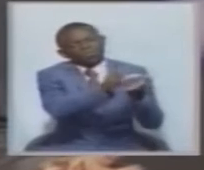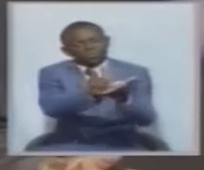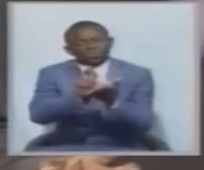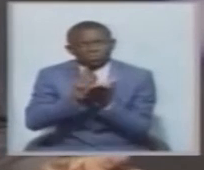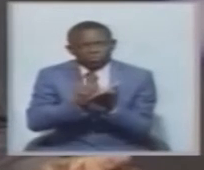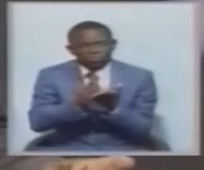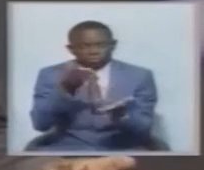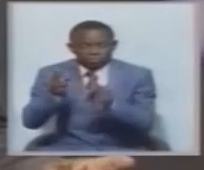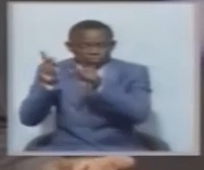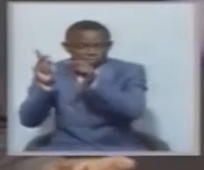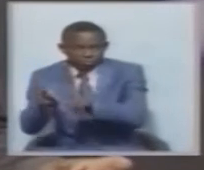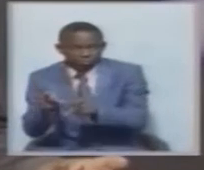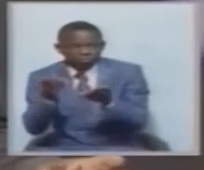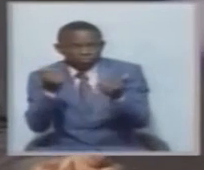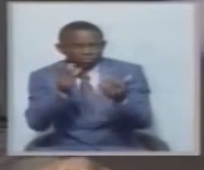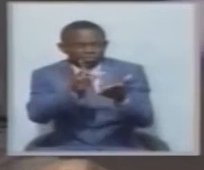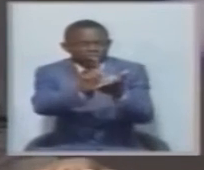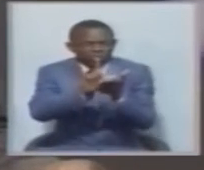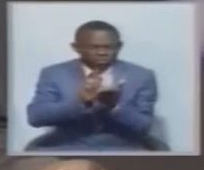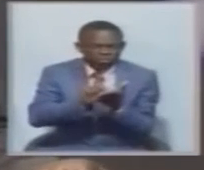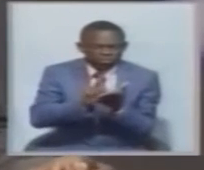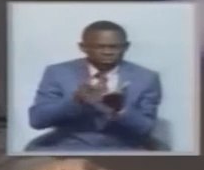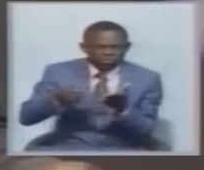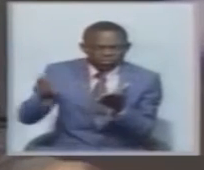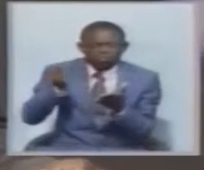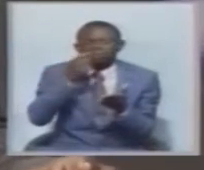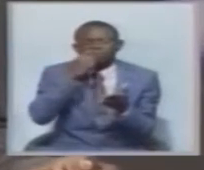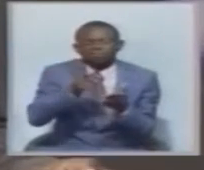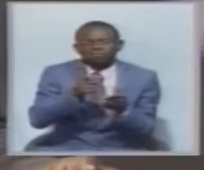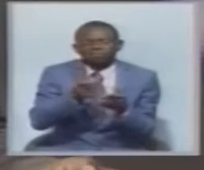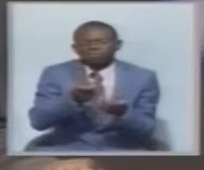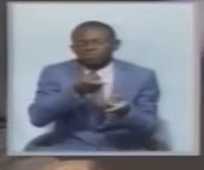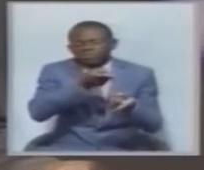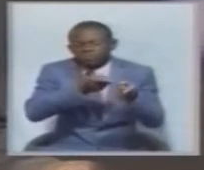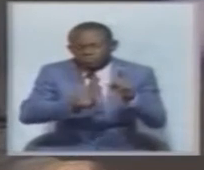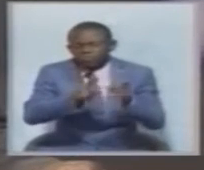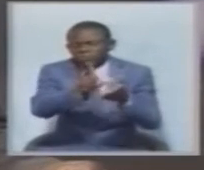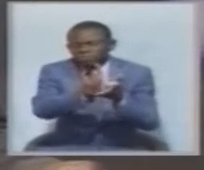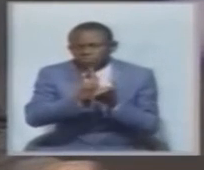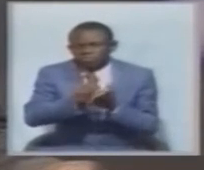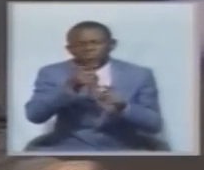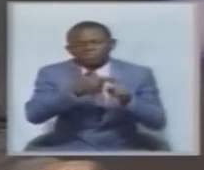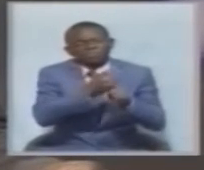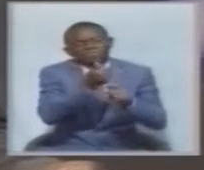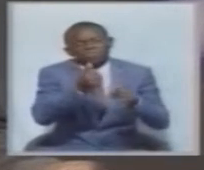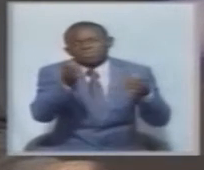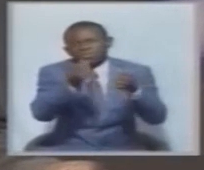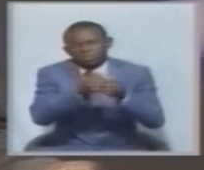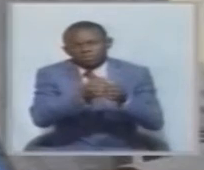go to the open market as a country and we leave institutions like ADB that will give us concessional loans?